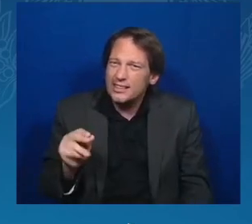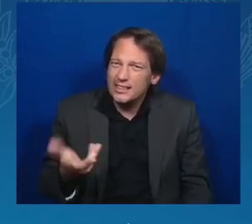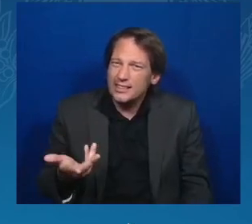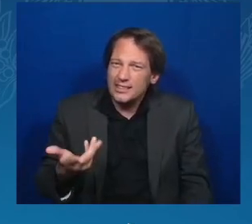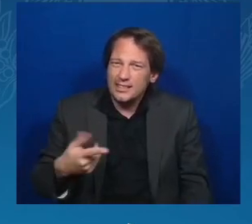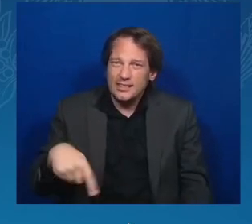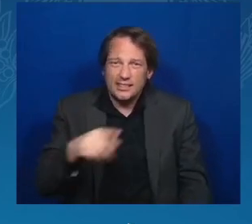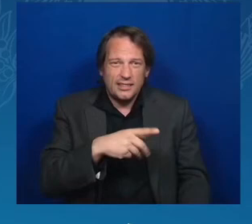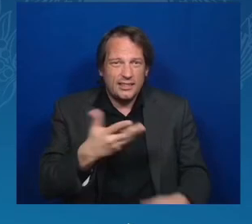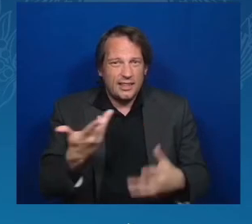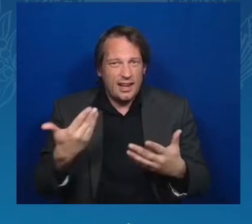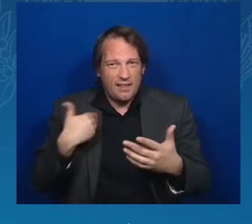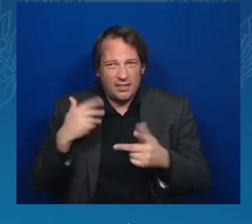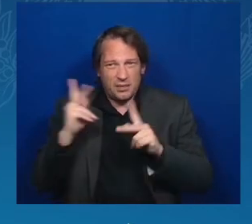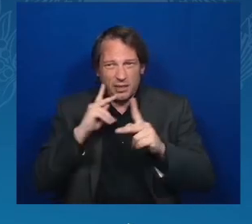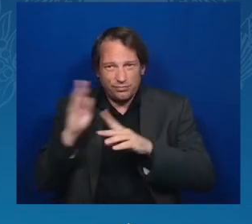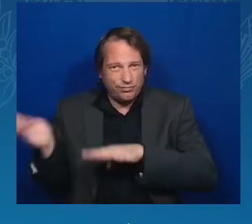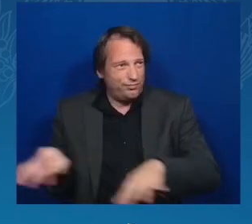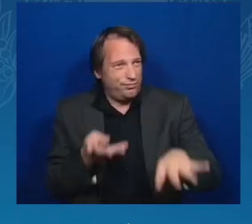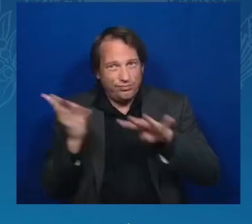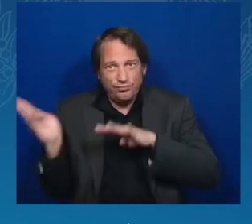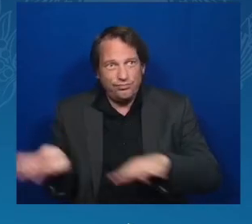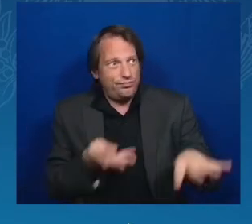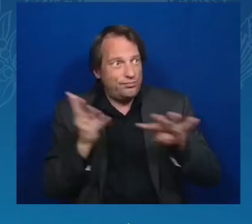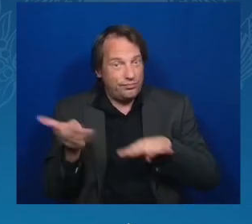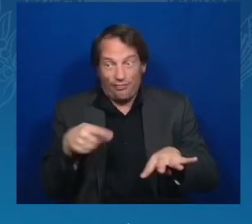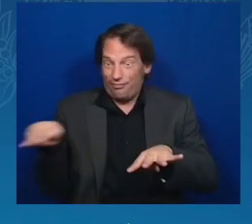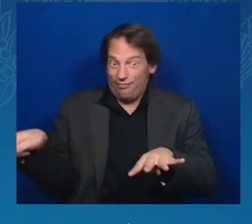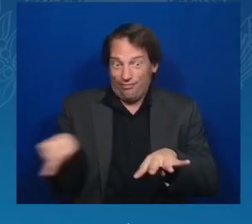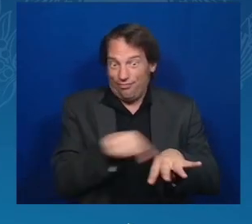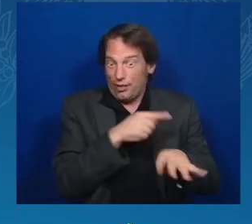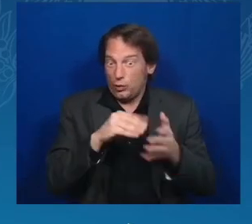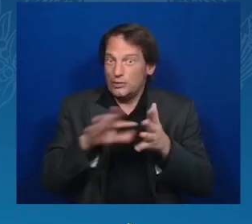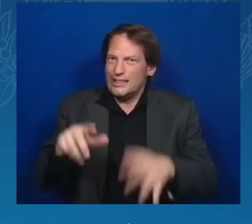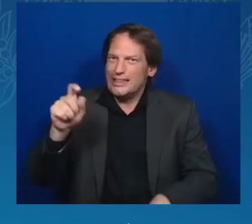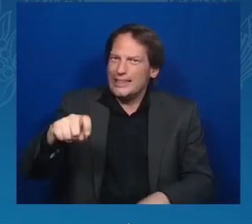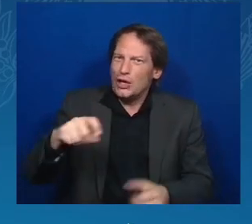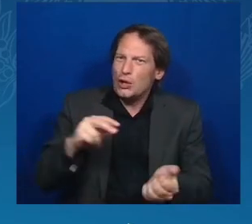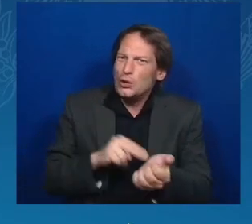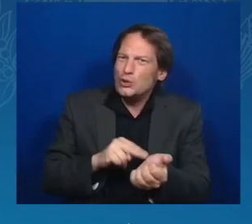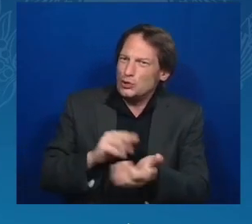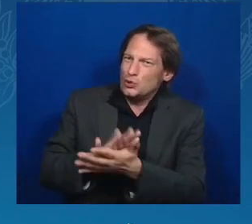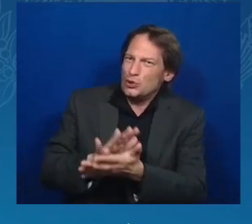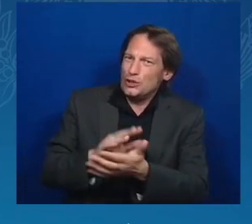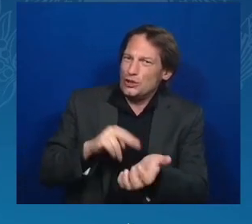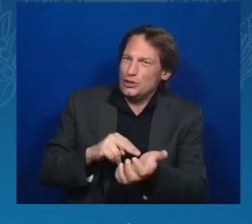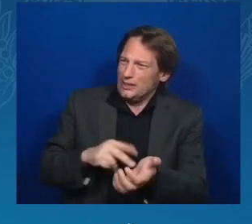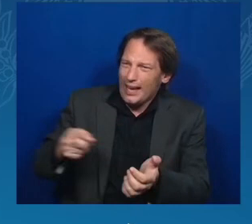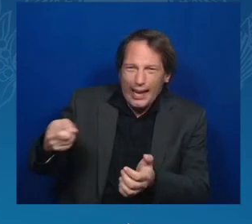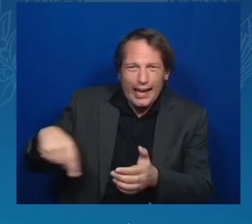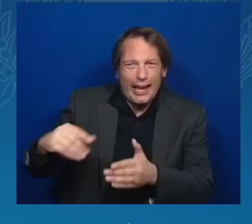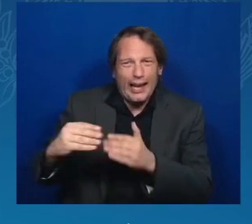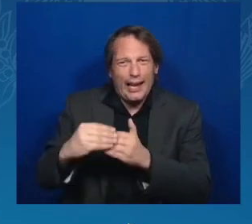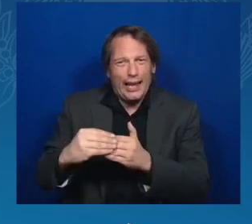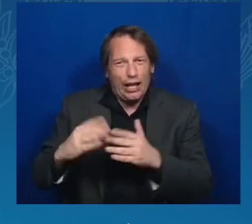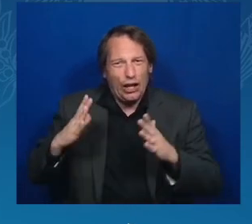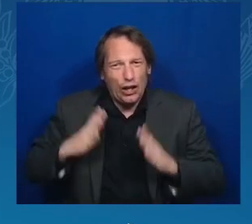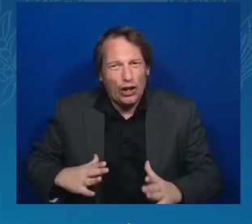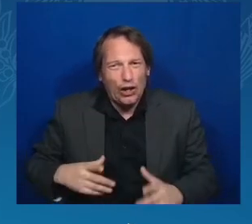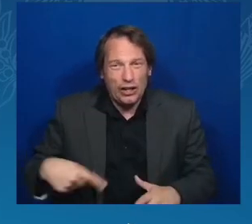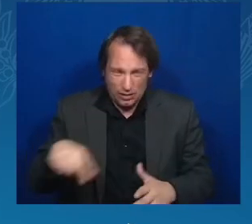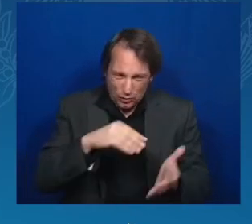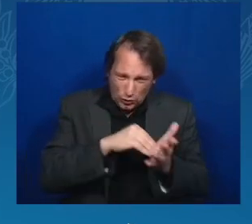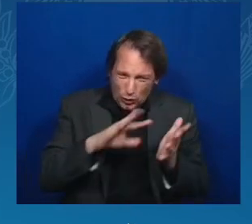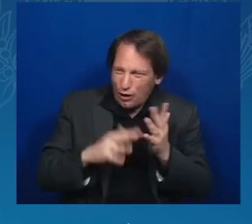school nurses are leaders, they are known by the students, they are known as the people who care for